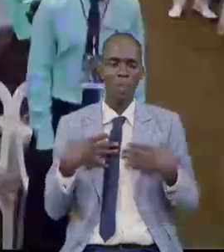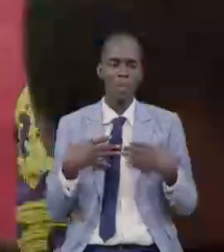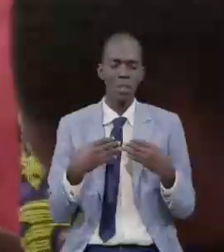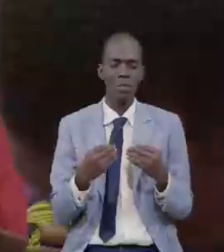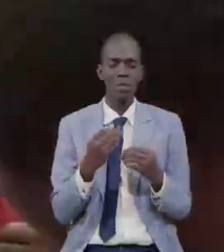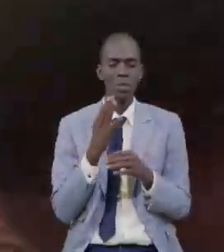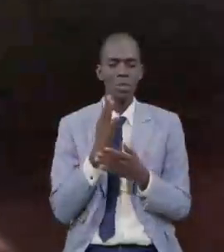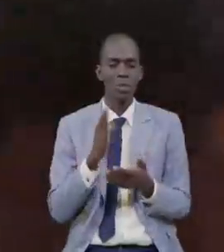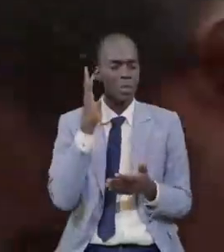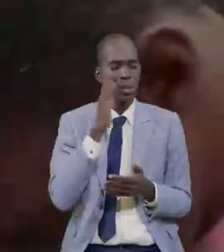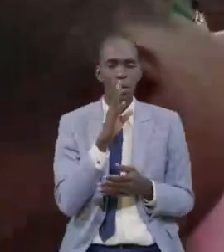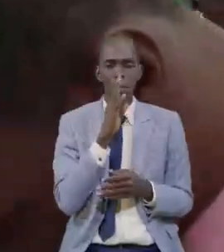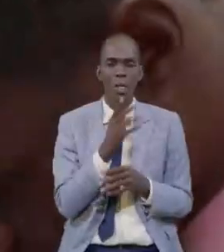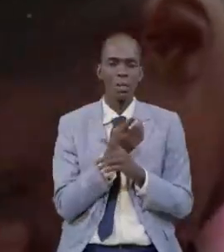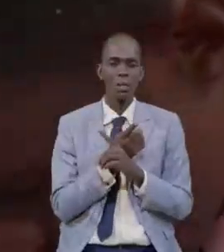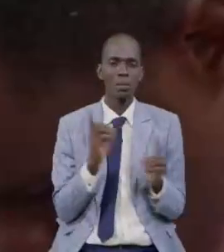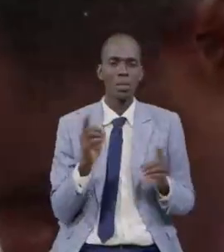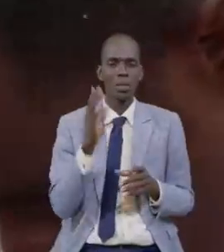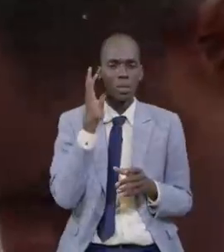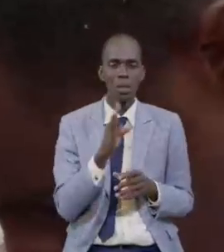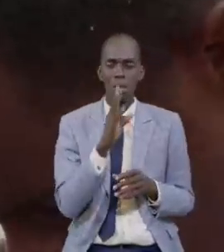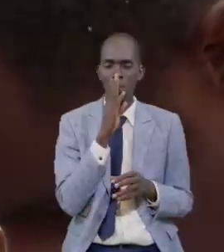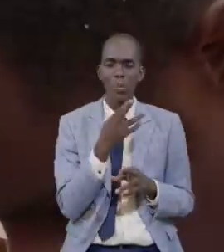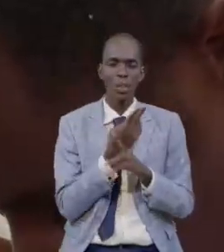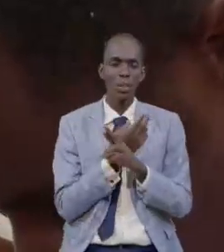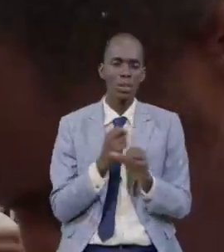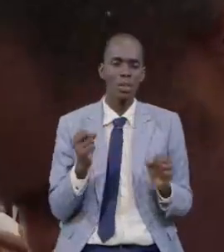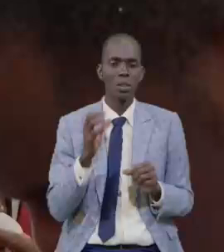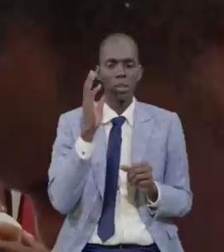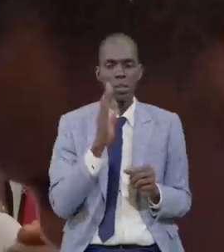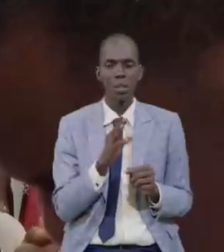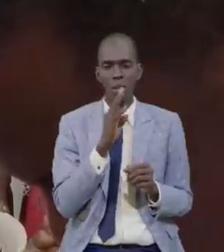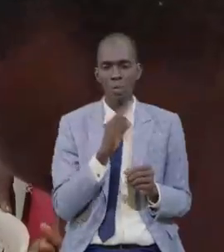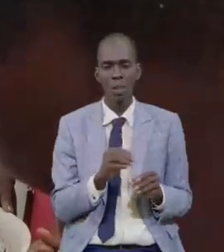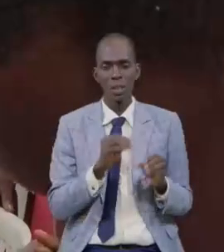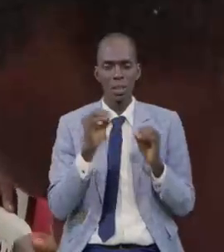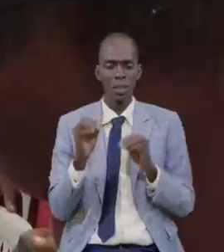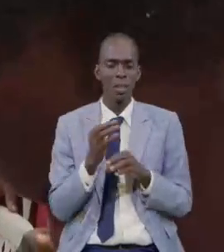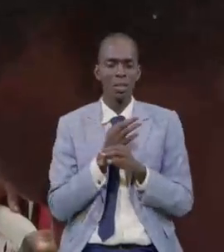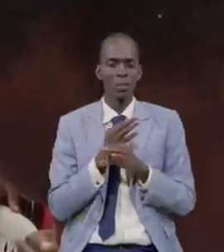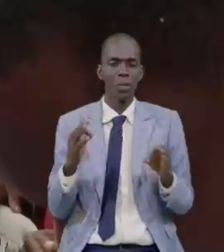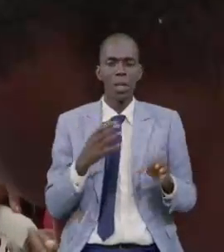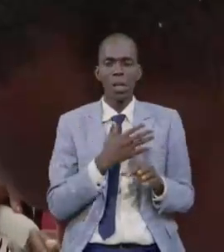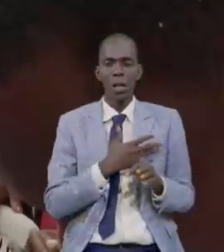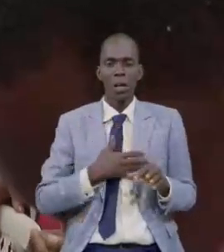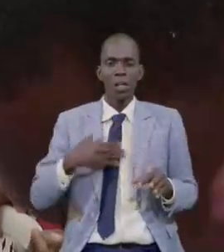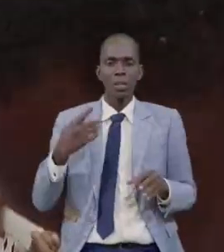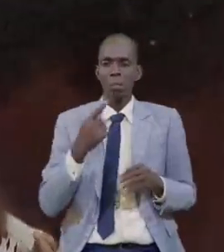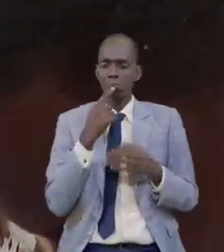delivered, shall be redeemed, shall be set free. And the blood of the Lamb will wash